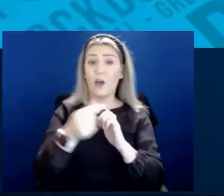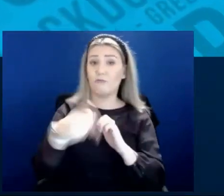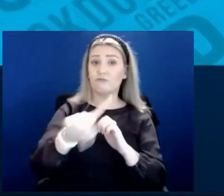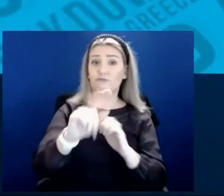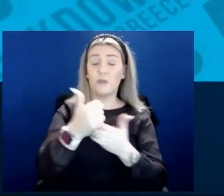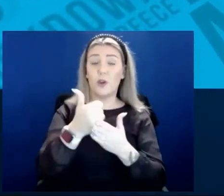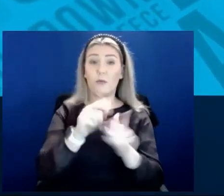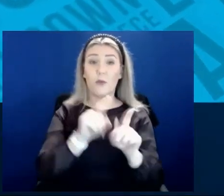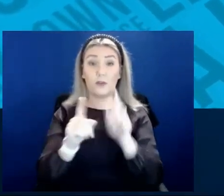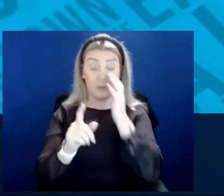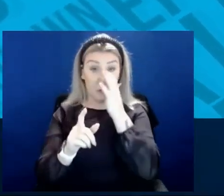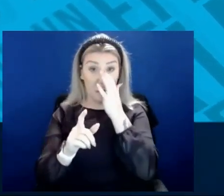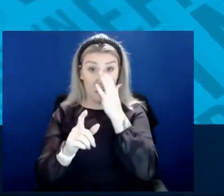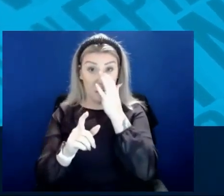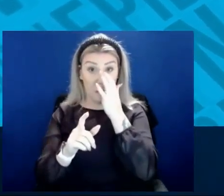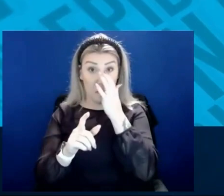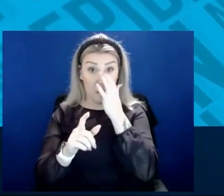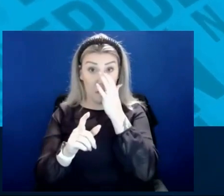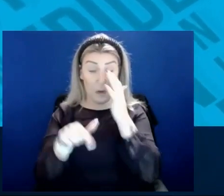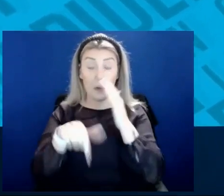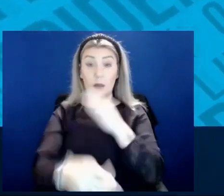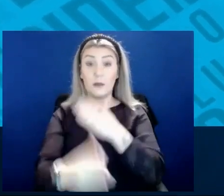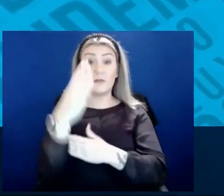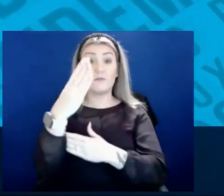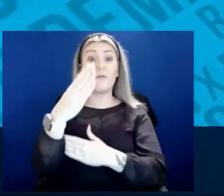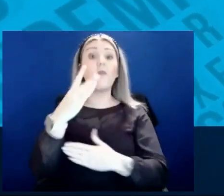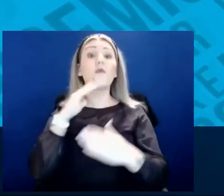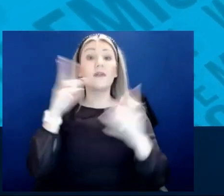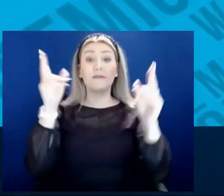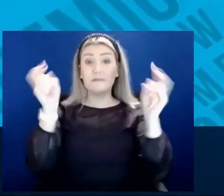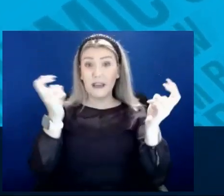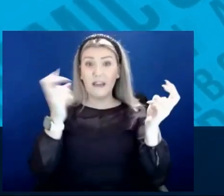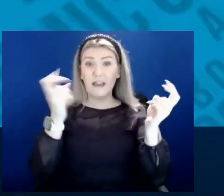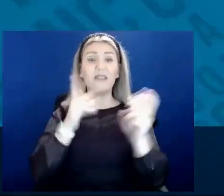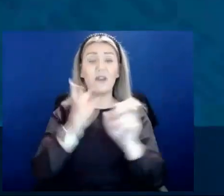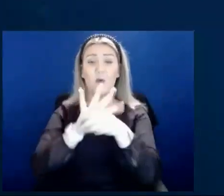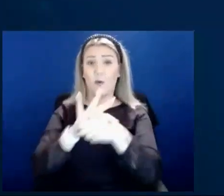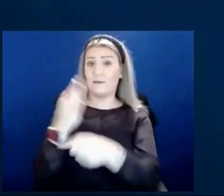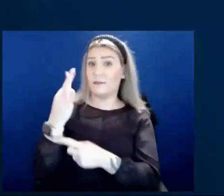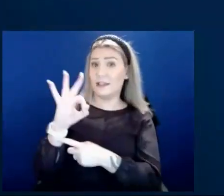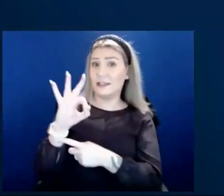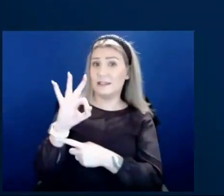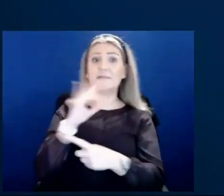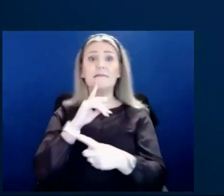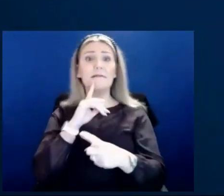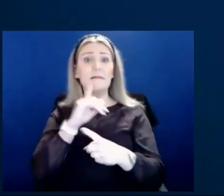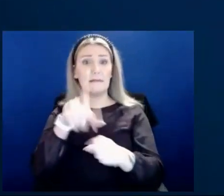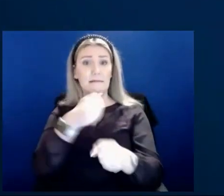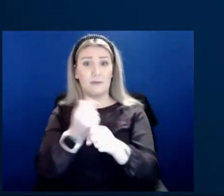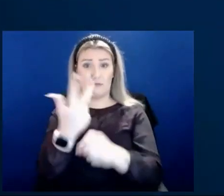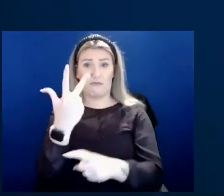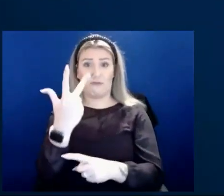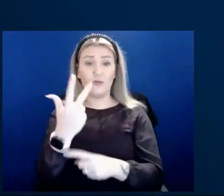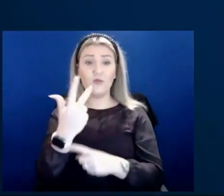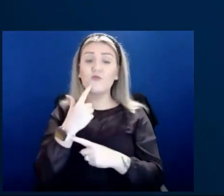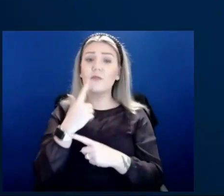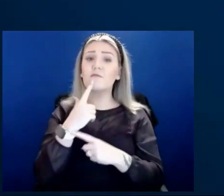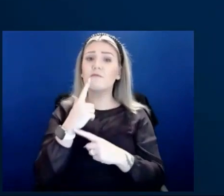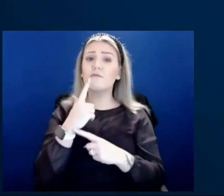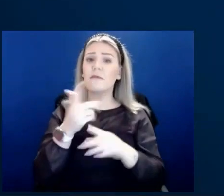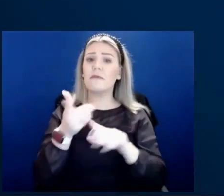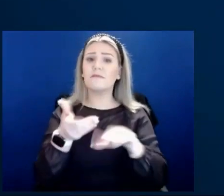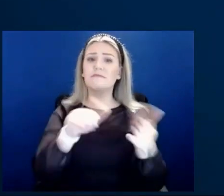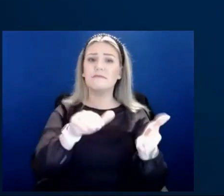medical headlines, as the COVID-19 pandemic enters its third year, the death toll continues to rise. New research published in the journal